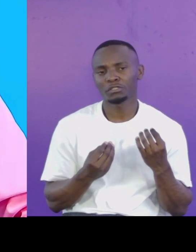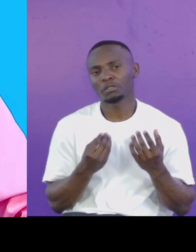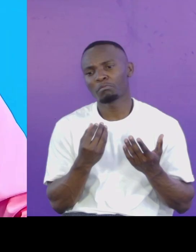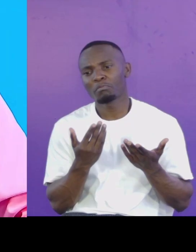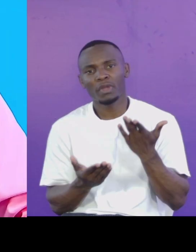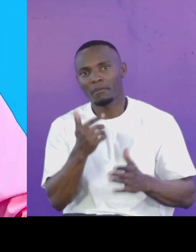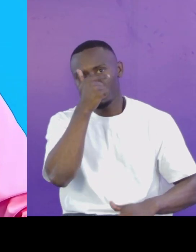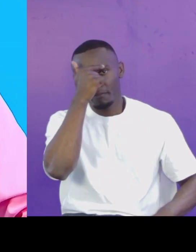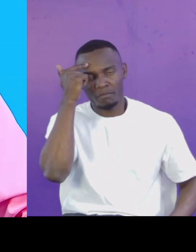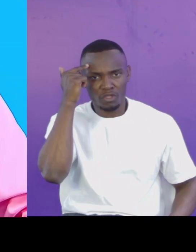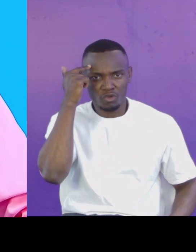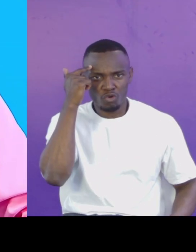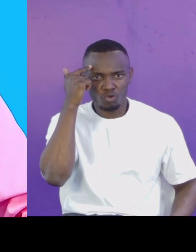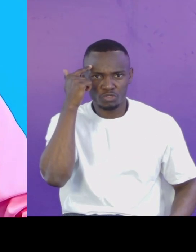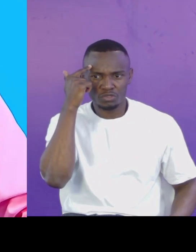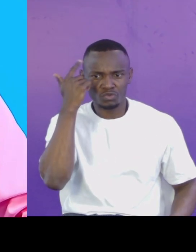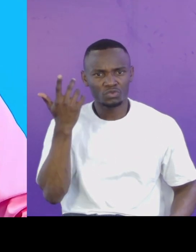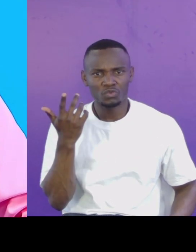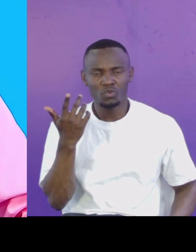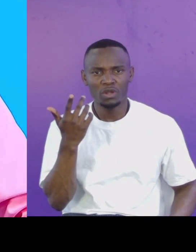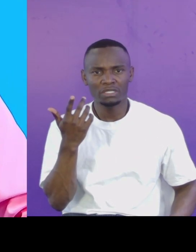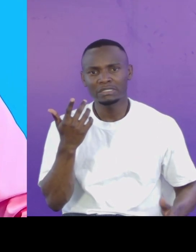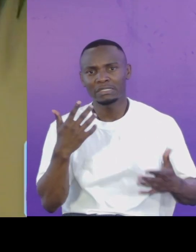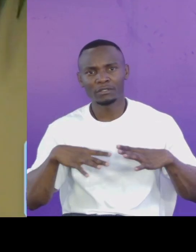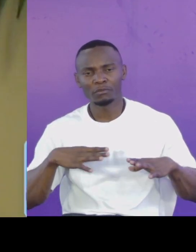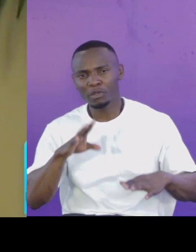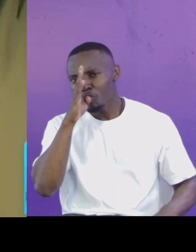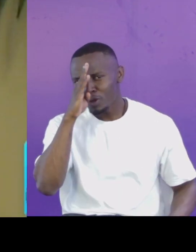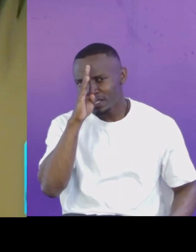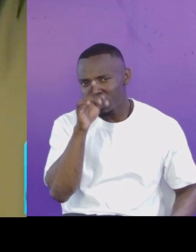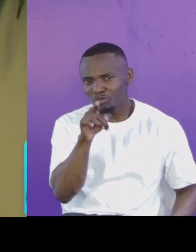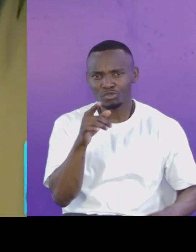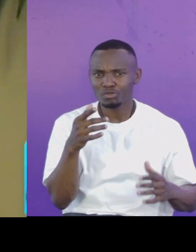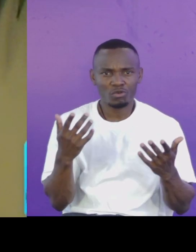of being doubted or underestimated?